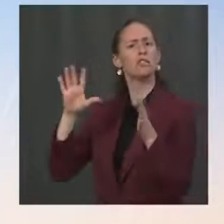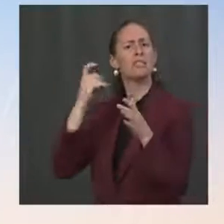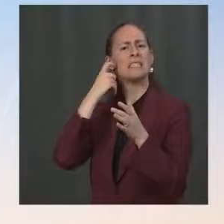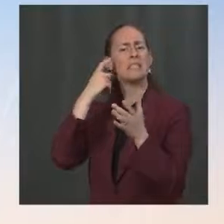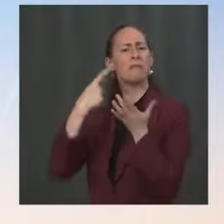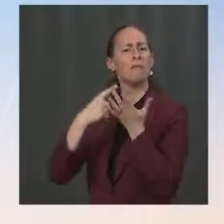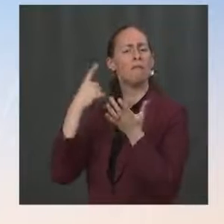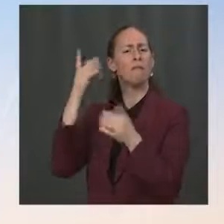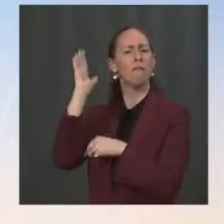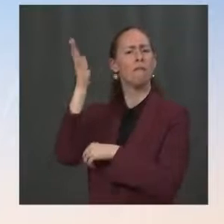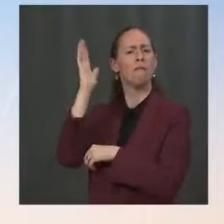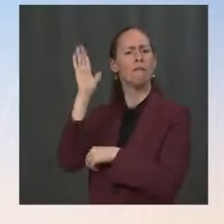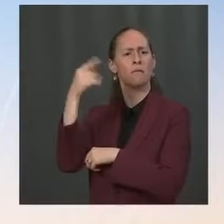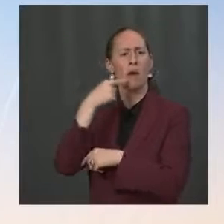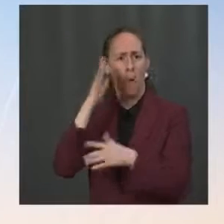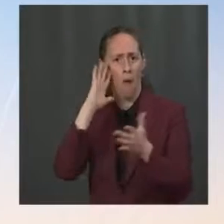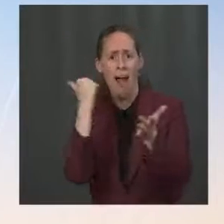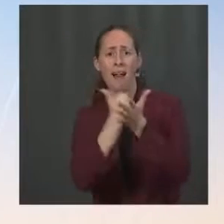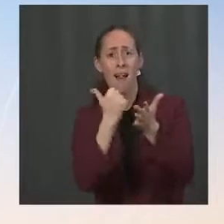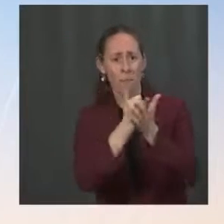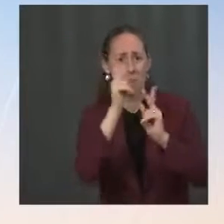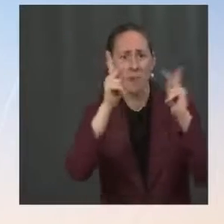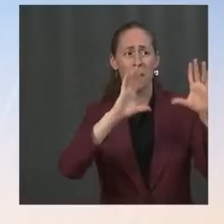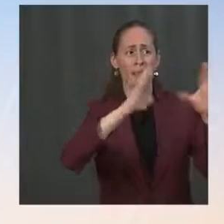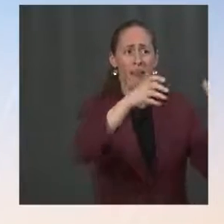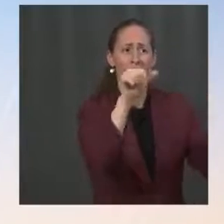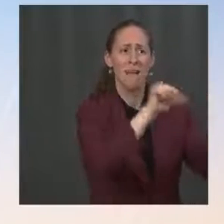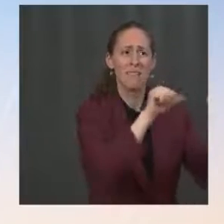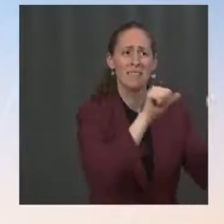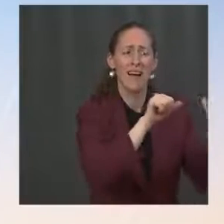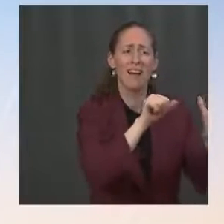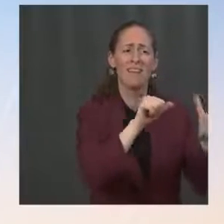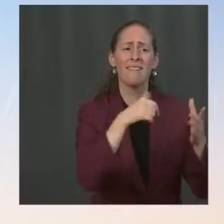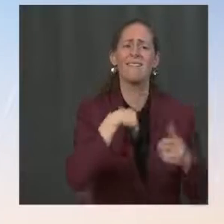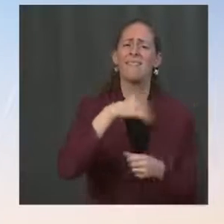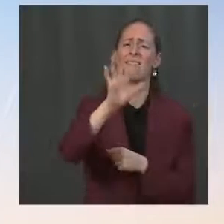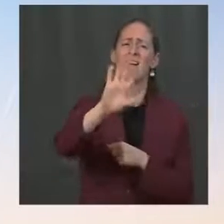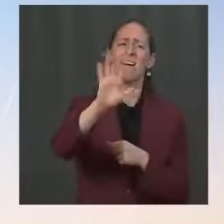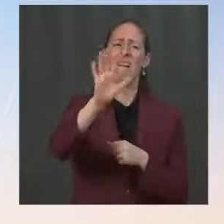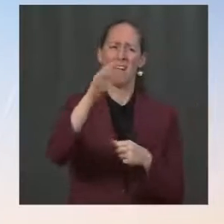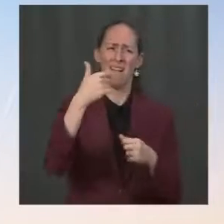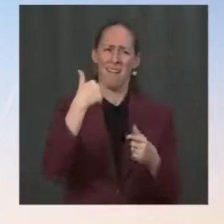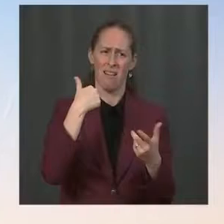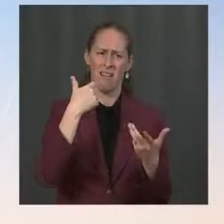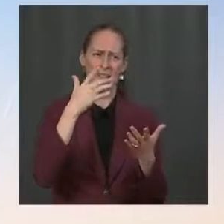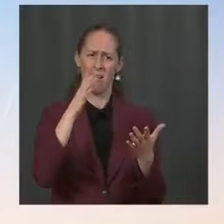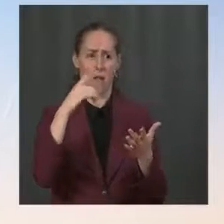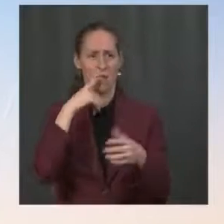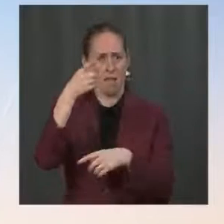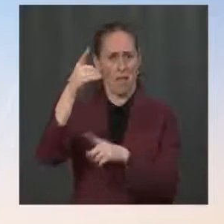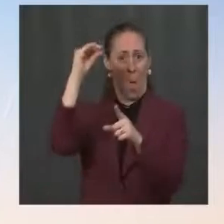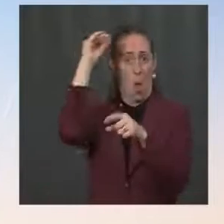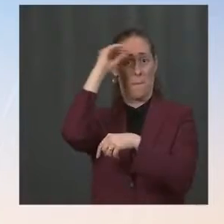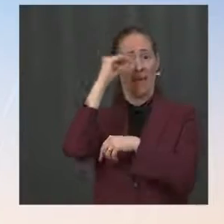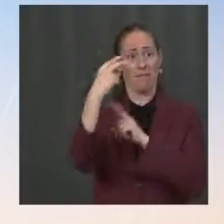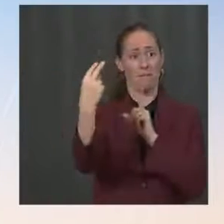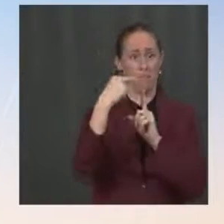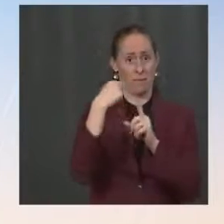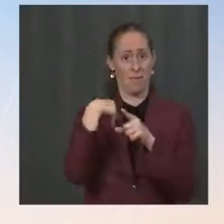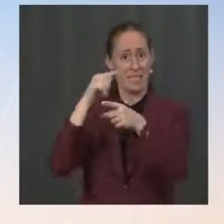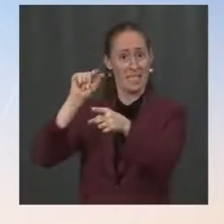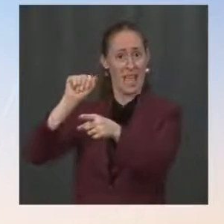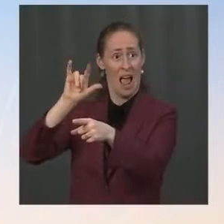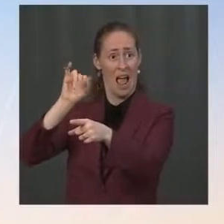with? Look, I'm not trying to sugarcoat what we think of the Taliban. The Taliban is not, they're not a